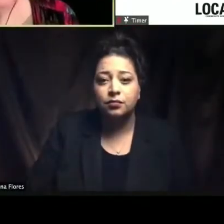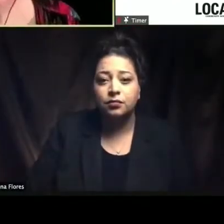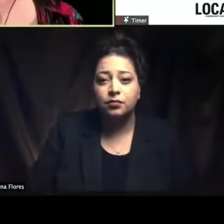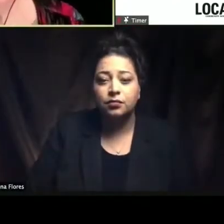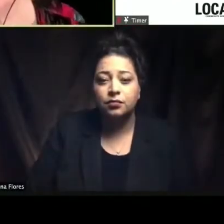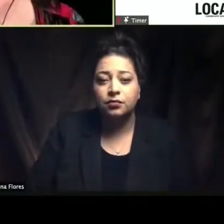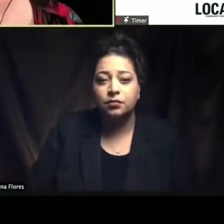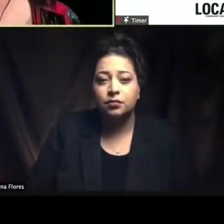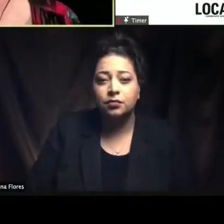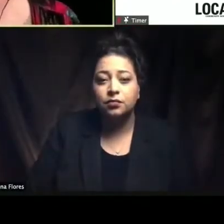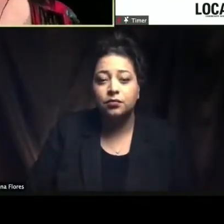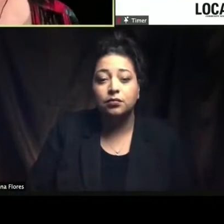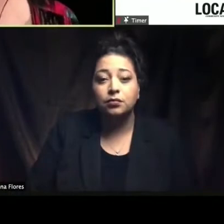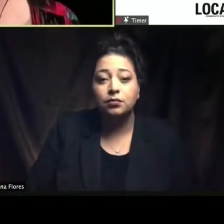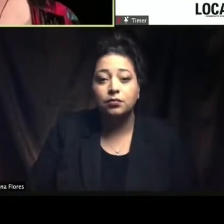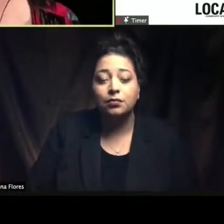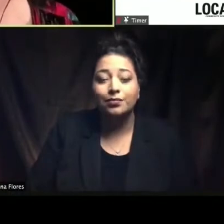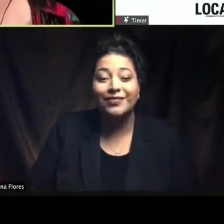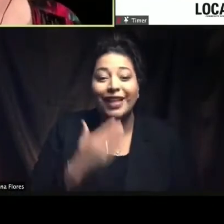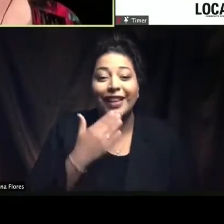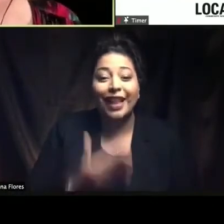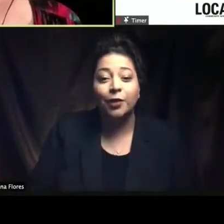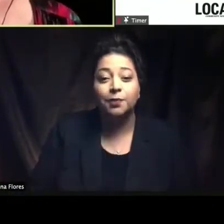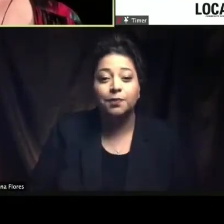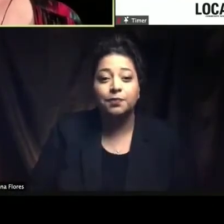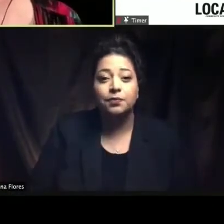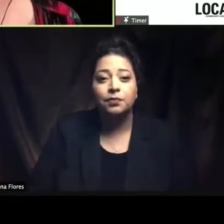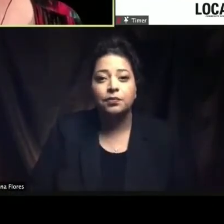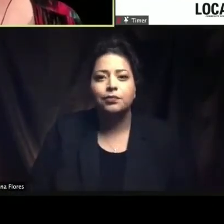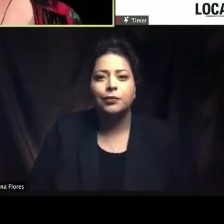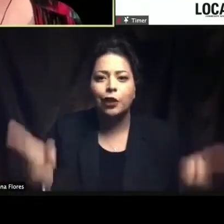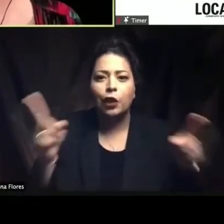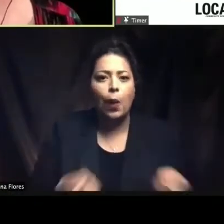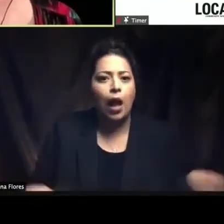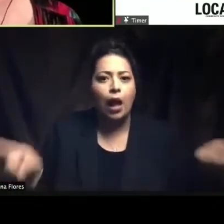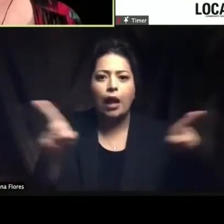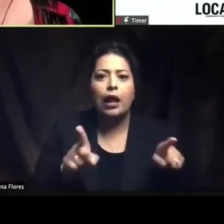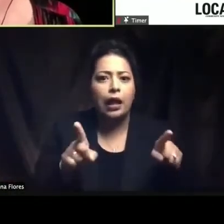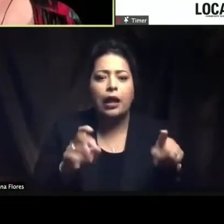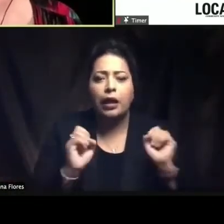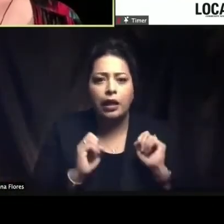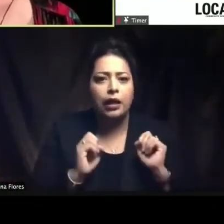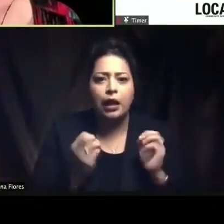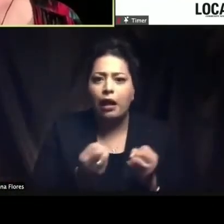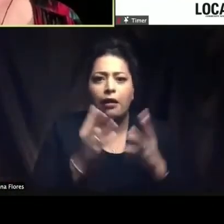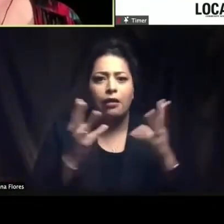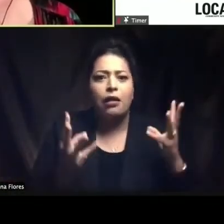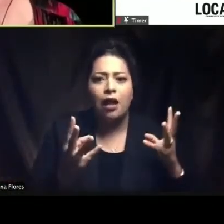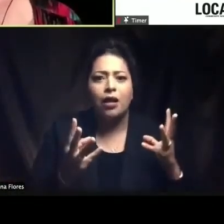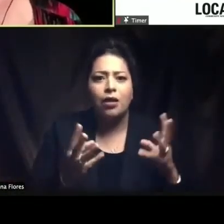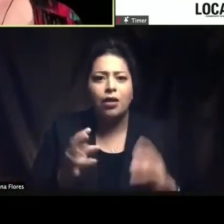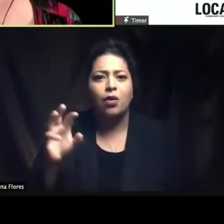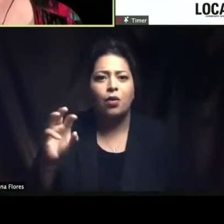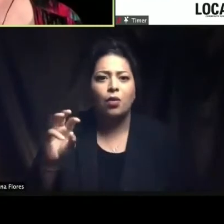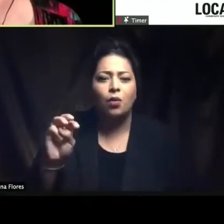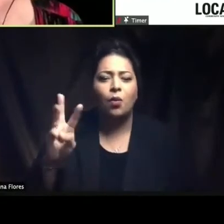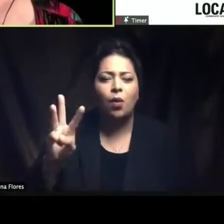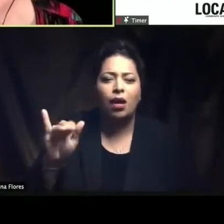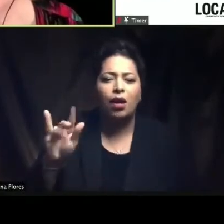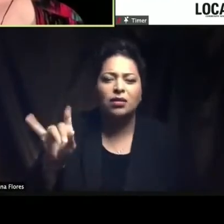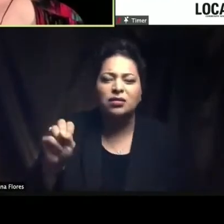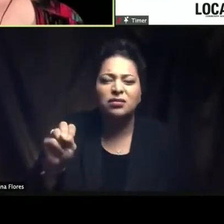Mute button. Thank you. You guys are all a bunch of terrific wonks. And I'm going